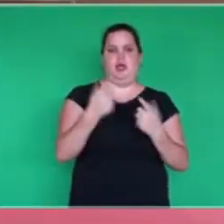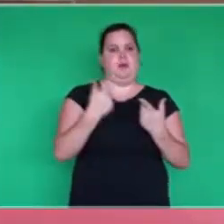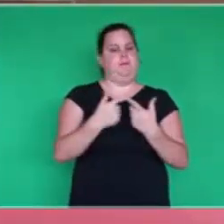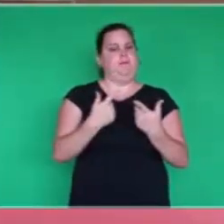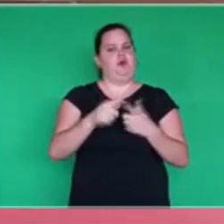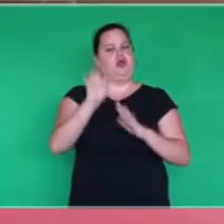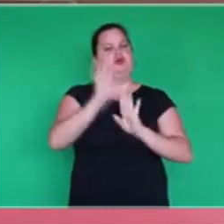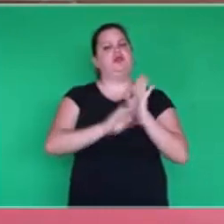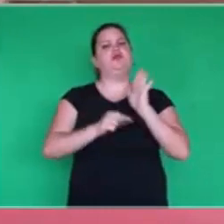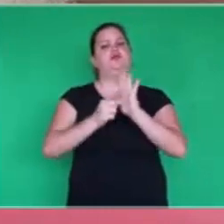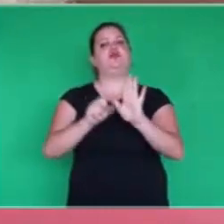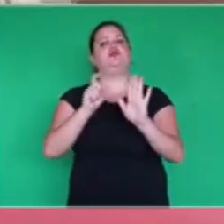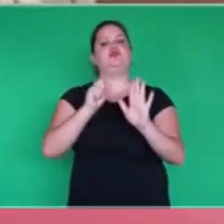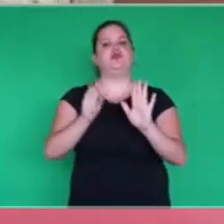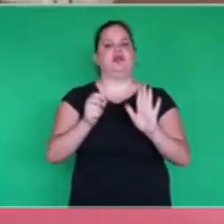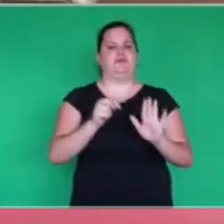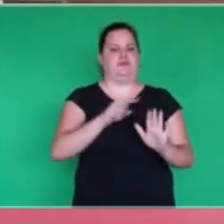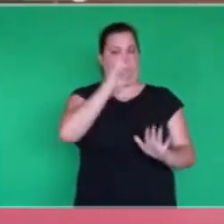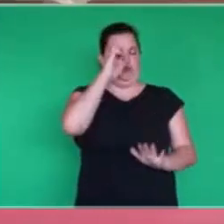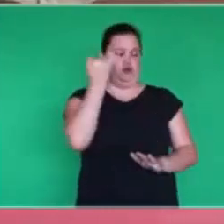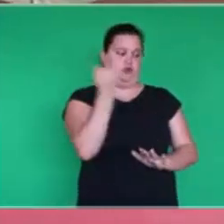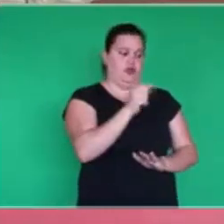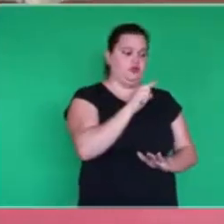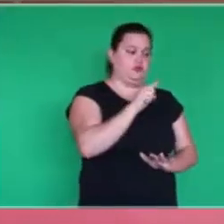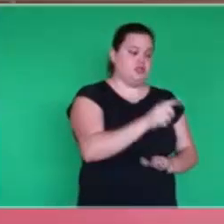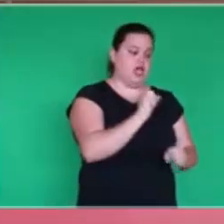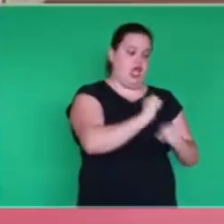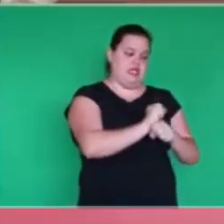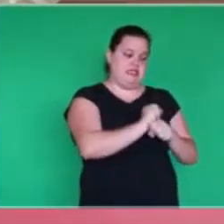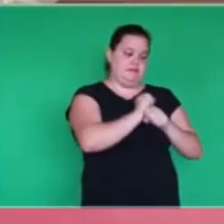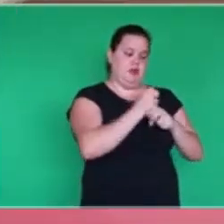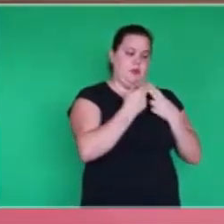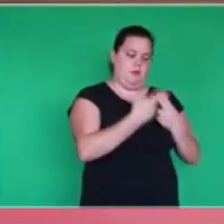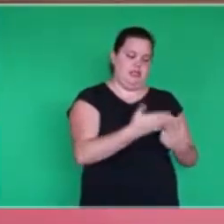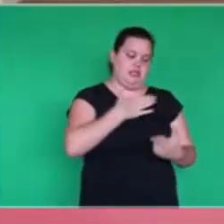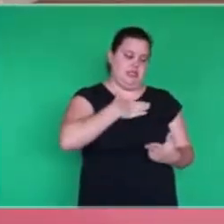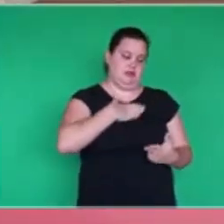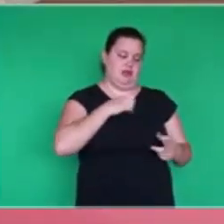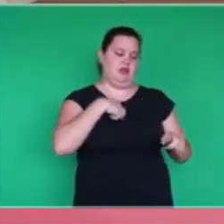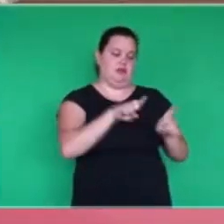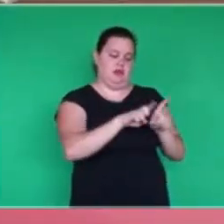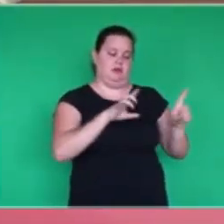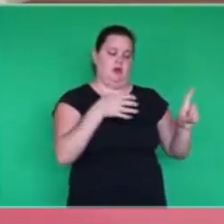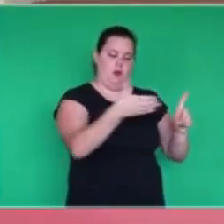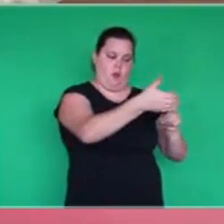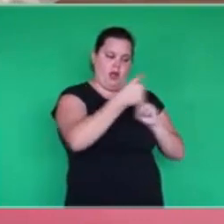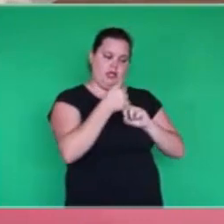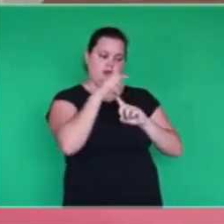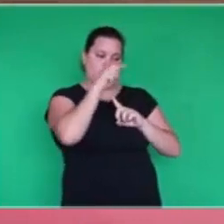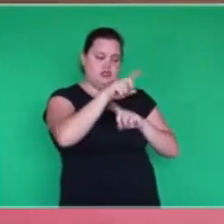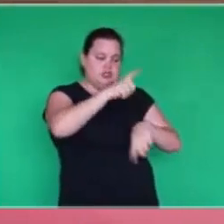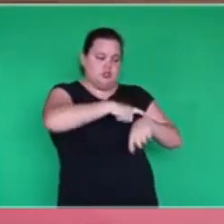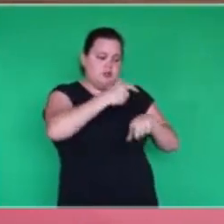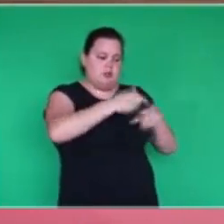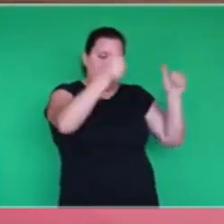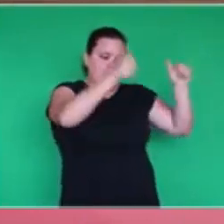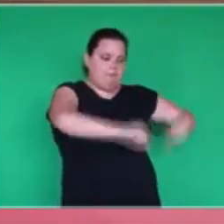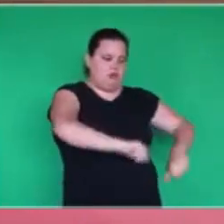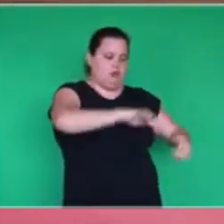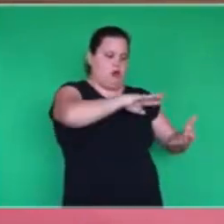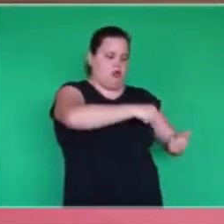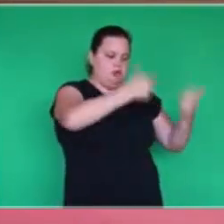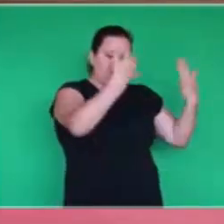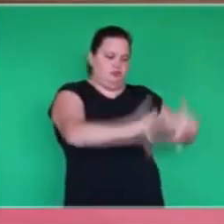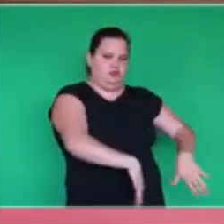today. This is the subject we will cover today. We are living and are about to live the